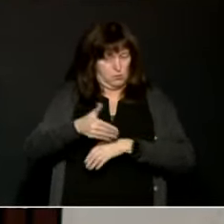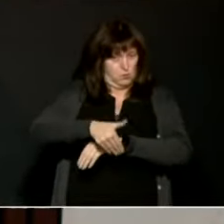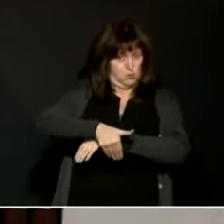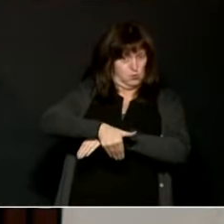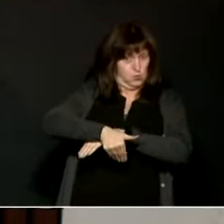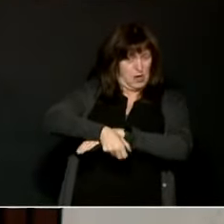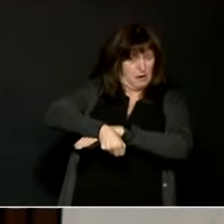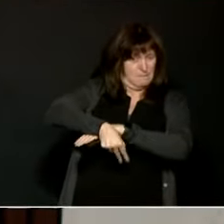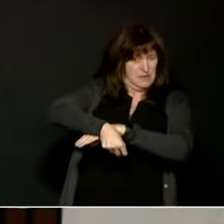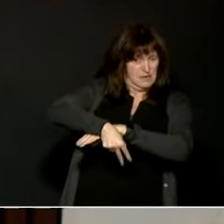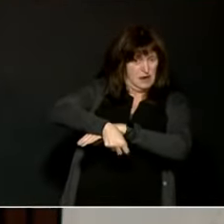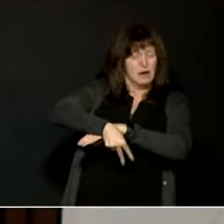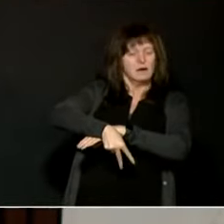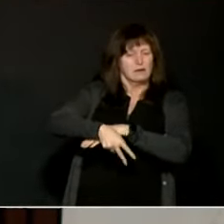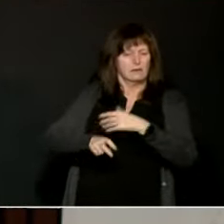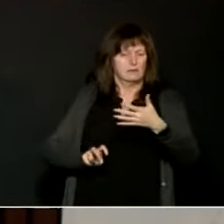Tuesday.